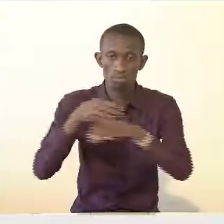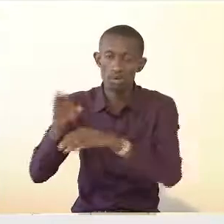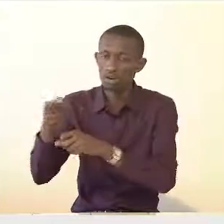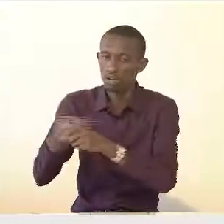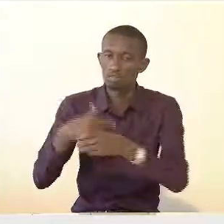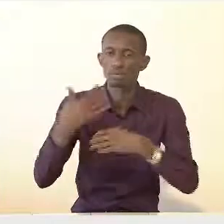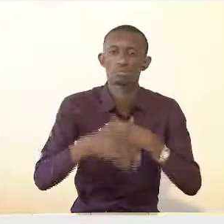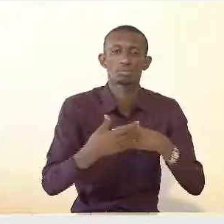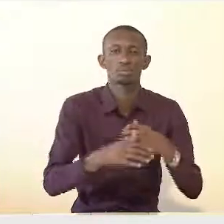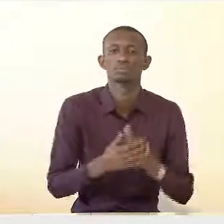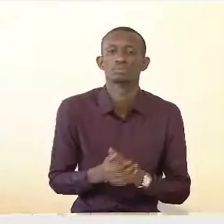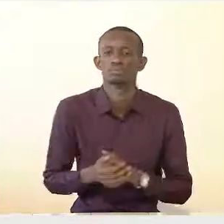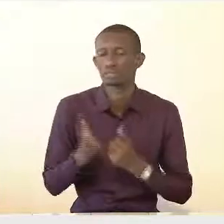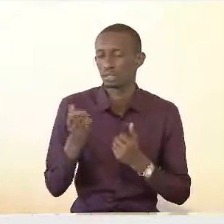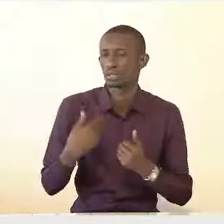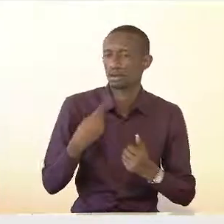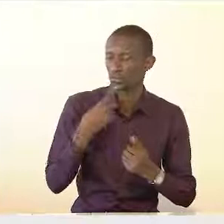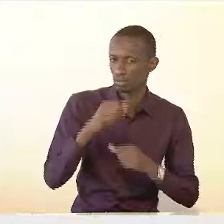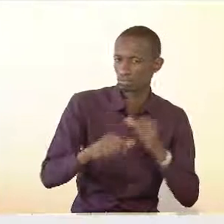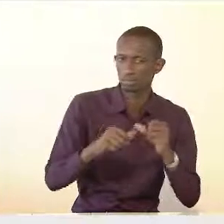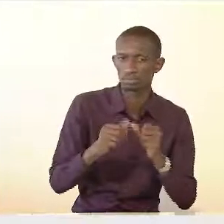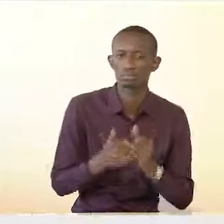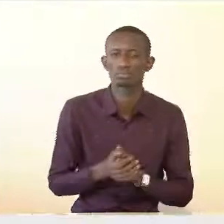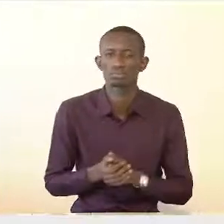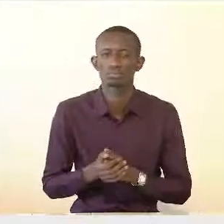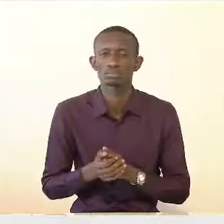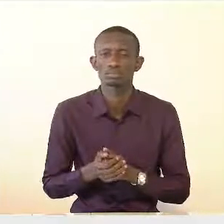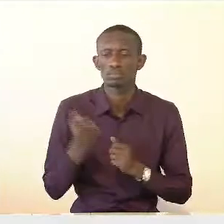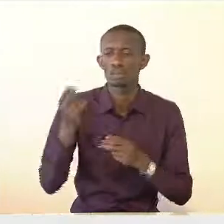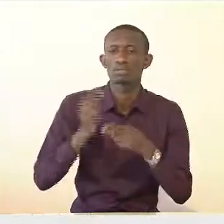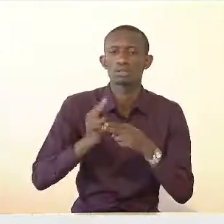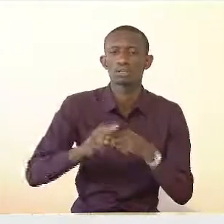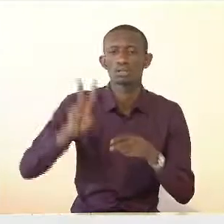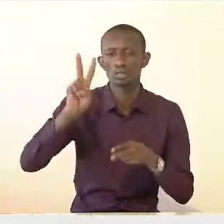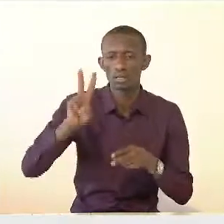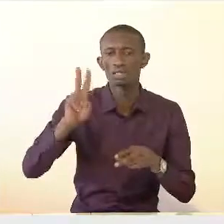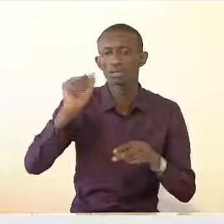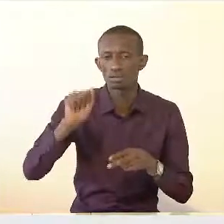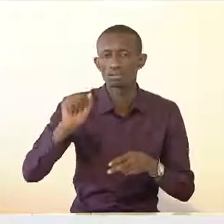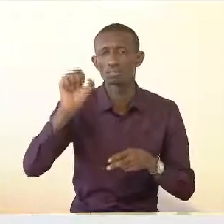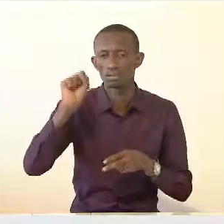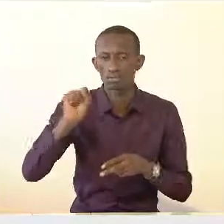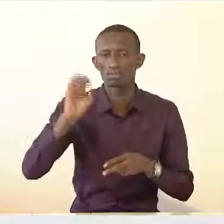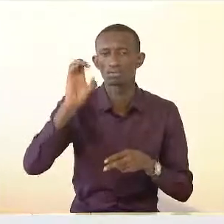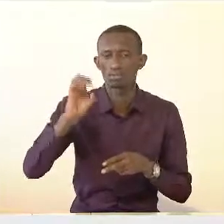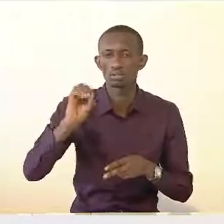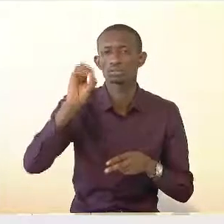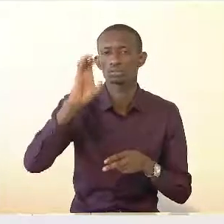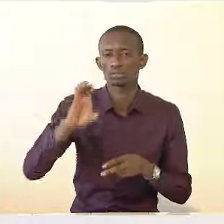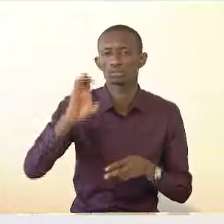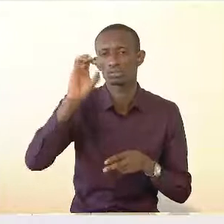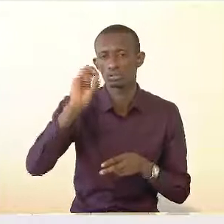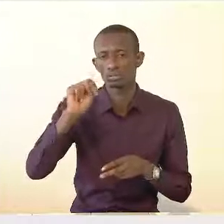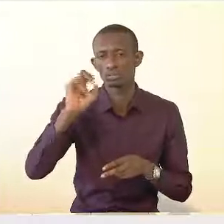So I can talk about, I said, this is what we call vasoconstriction. vasoconstriction is one of